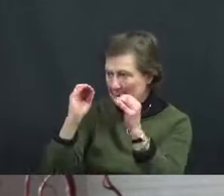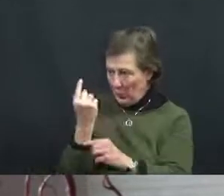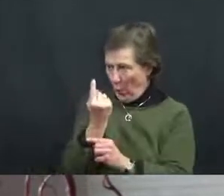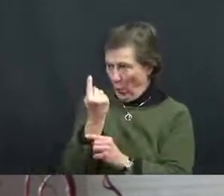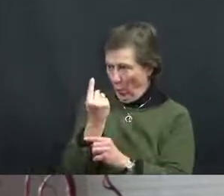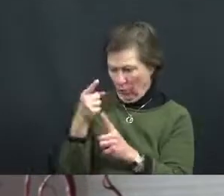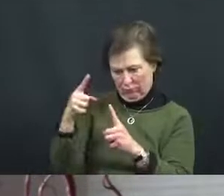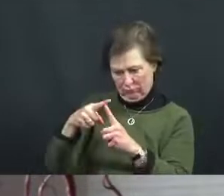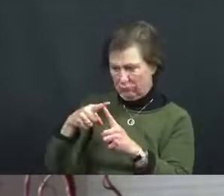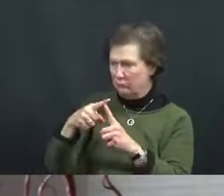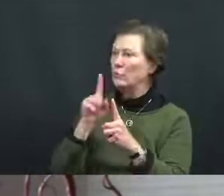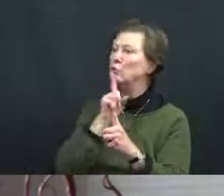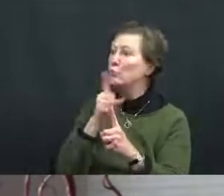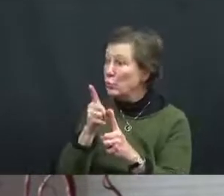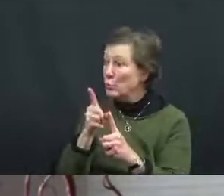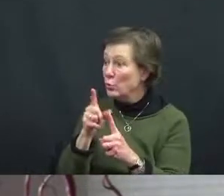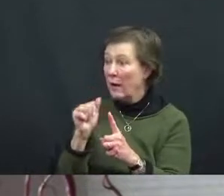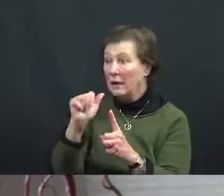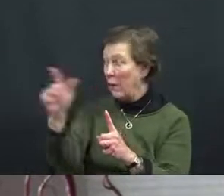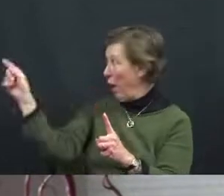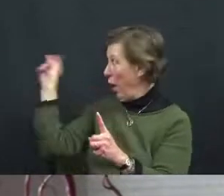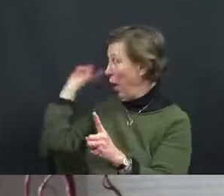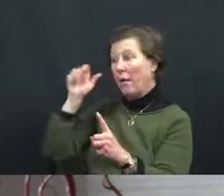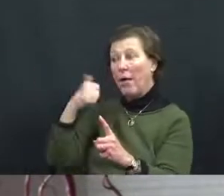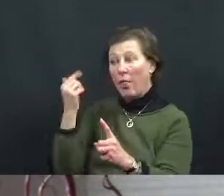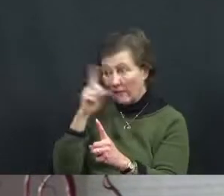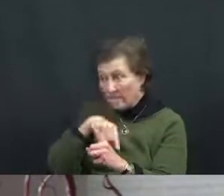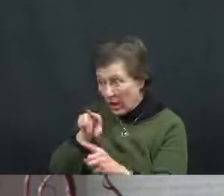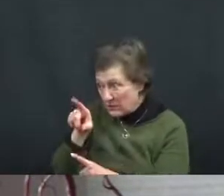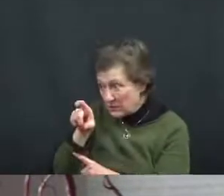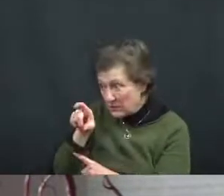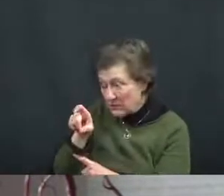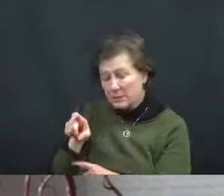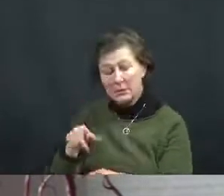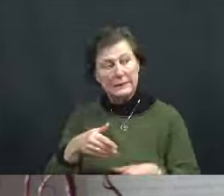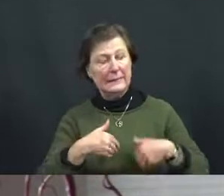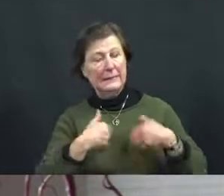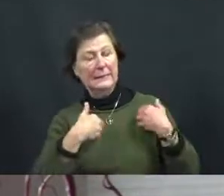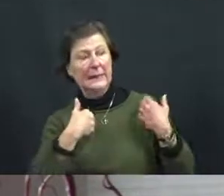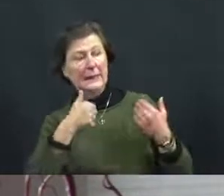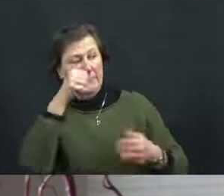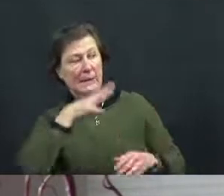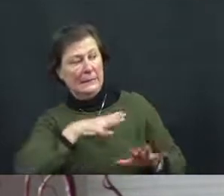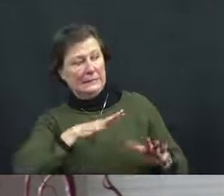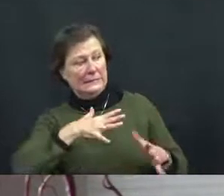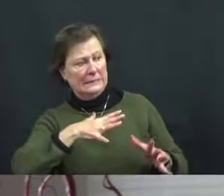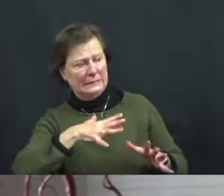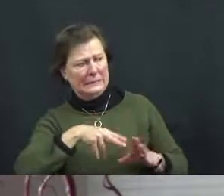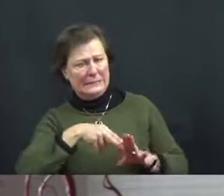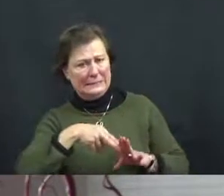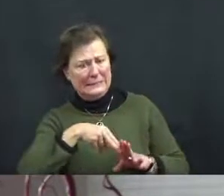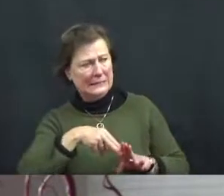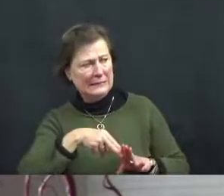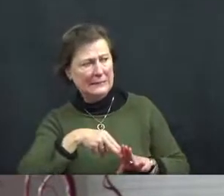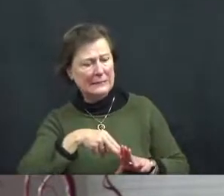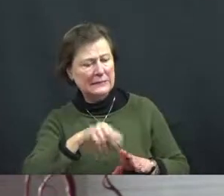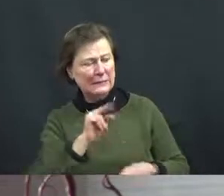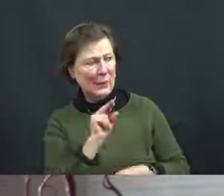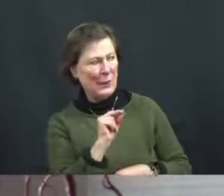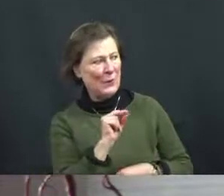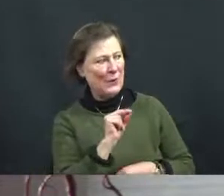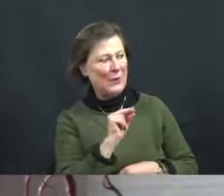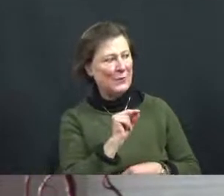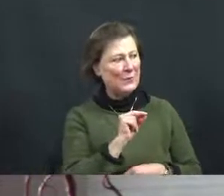true and that all others are false? The young man hesitated. No, he finally